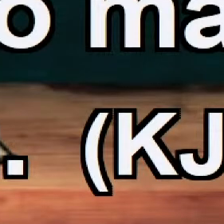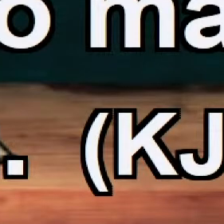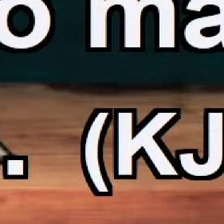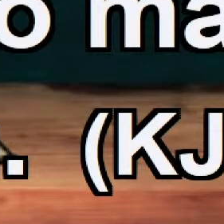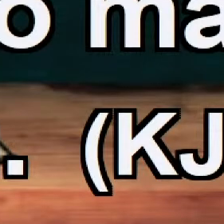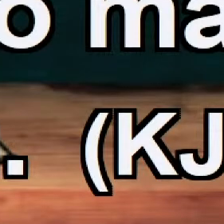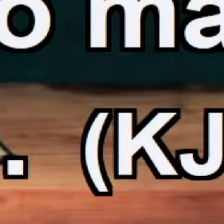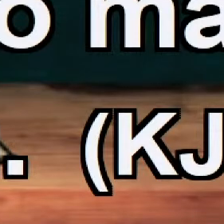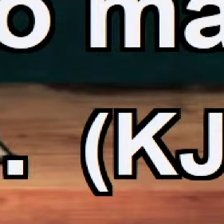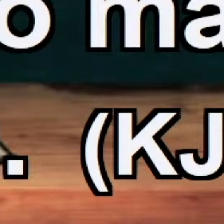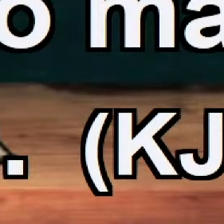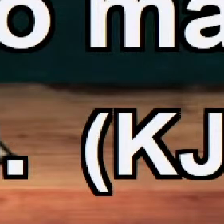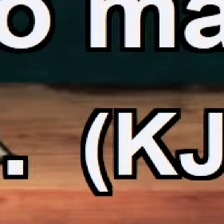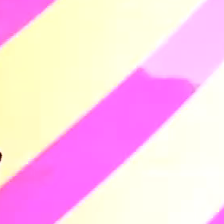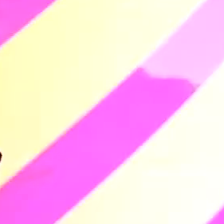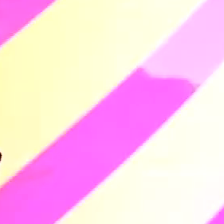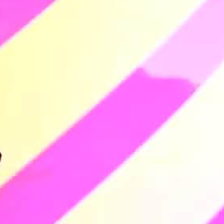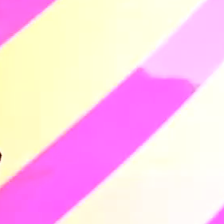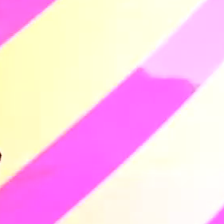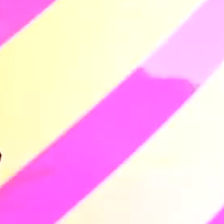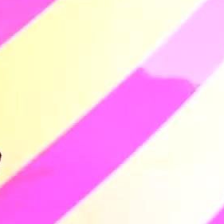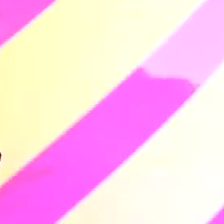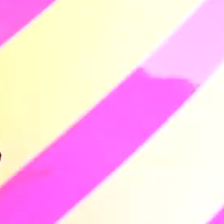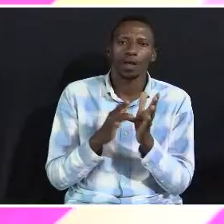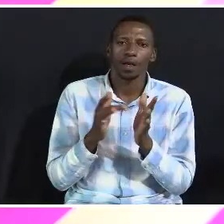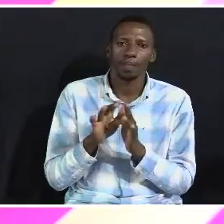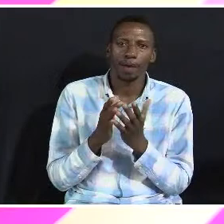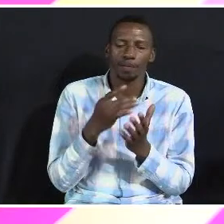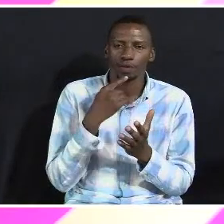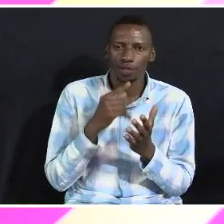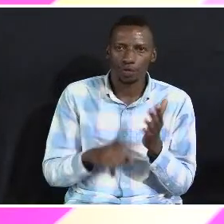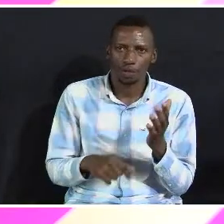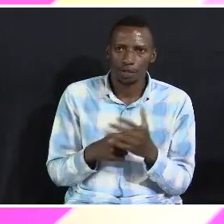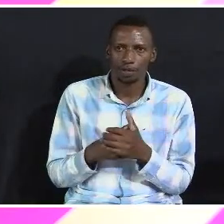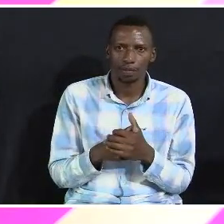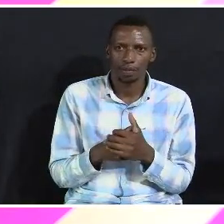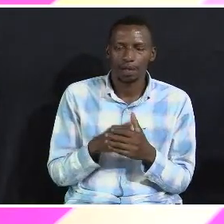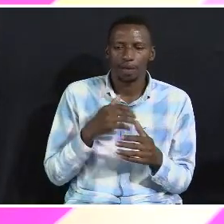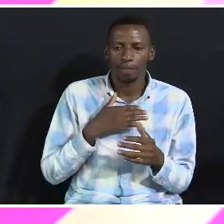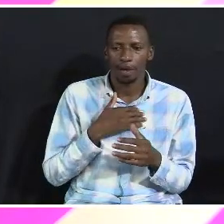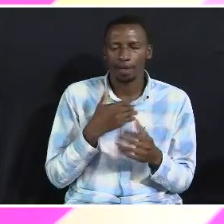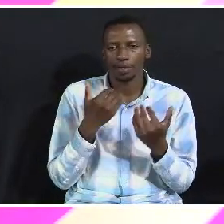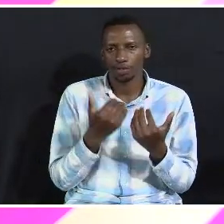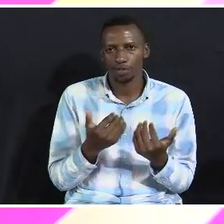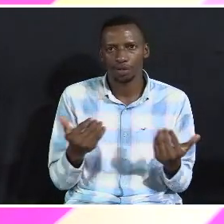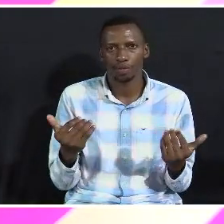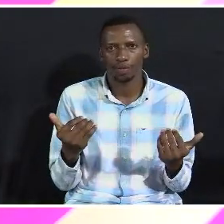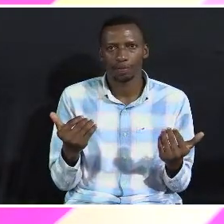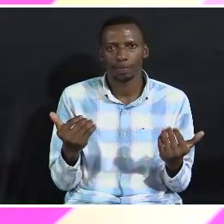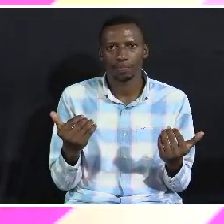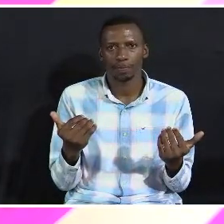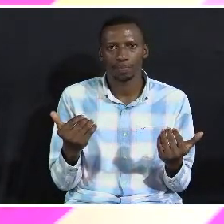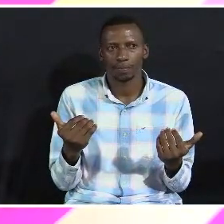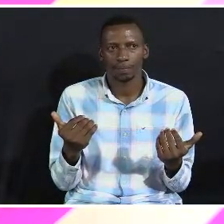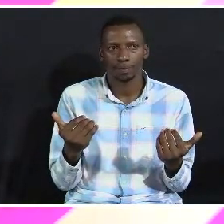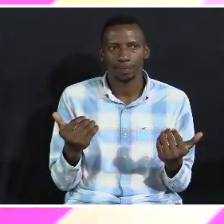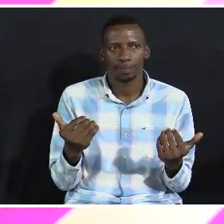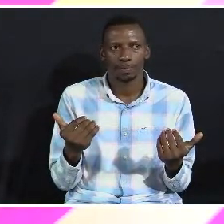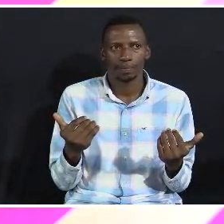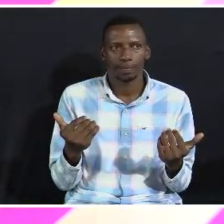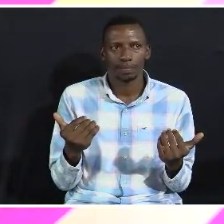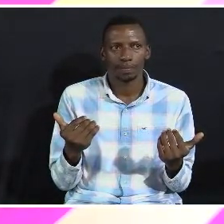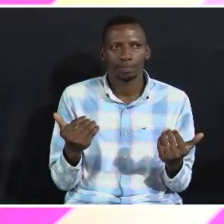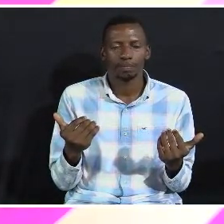1 John chapter 2, verse 1, the word of God says, my little children, these things I write to